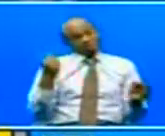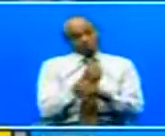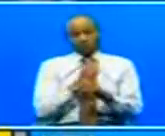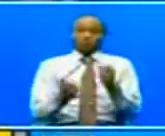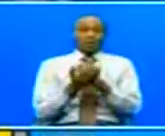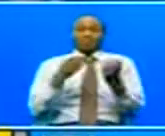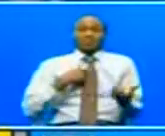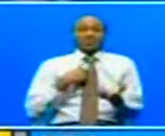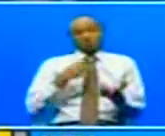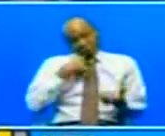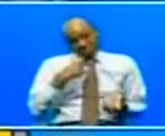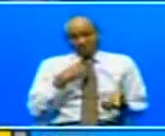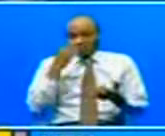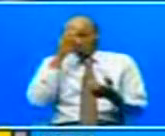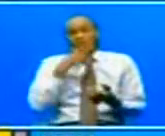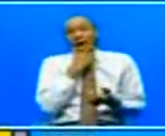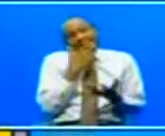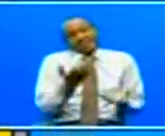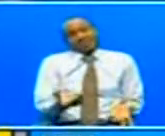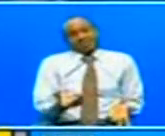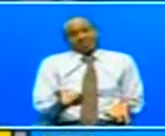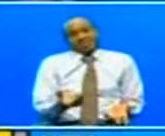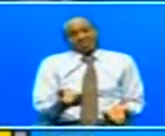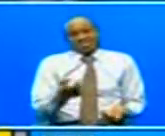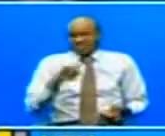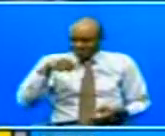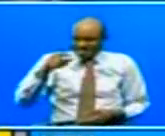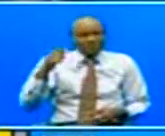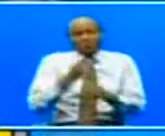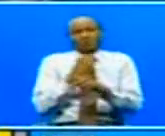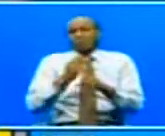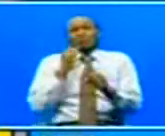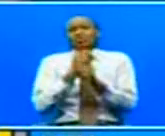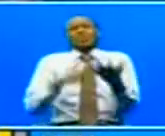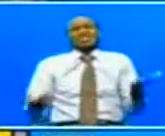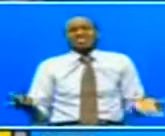wanaweza do, so hata mimi nilikuwa nashindwa. Wanakosaje kitu ya kufanya,